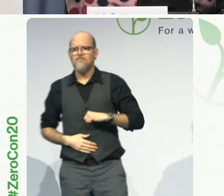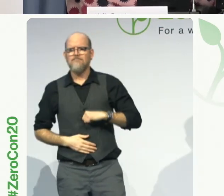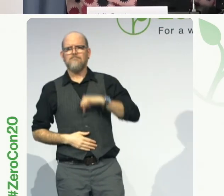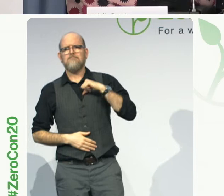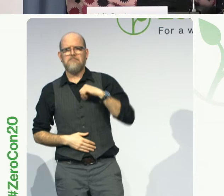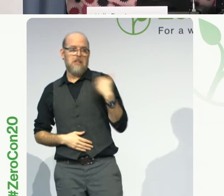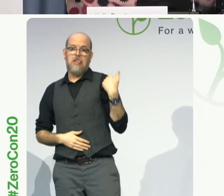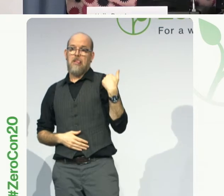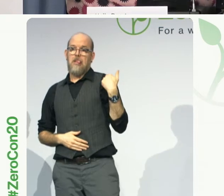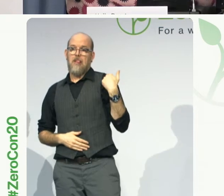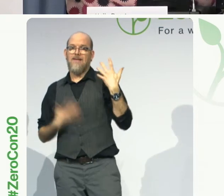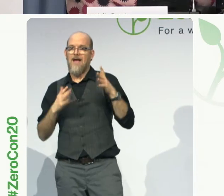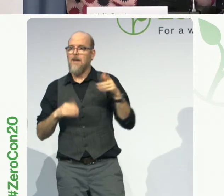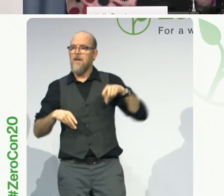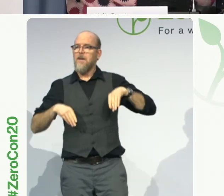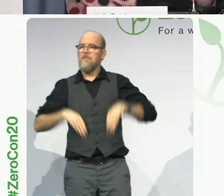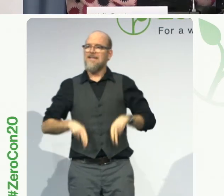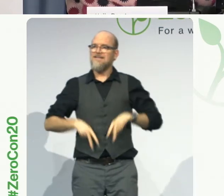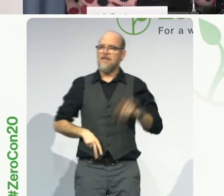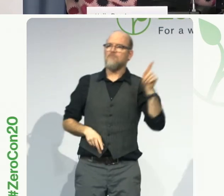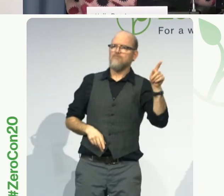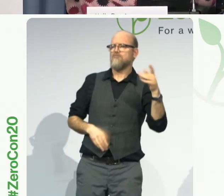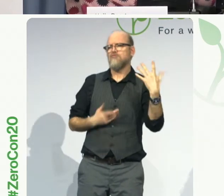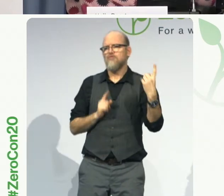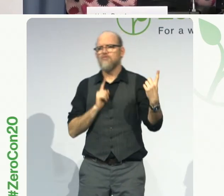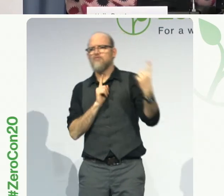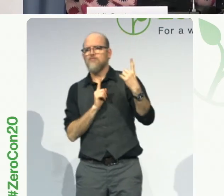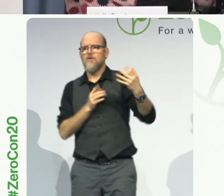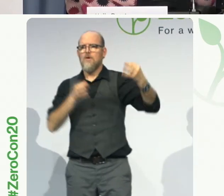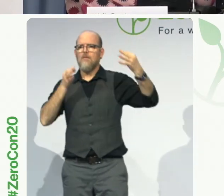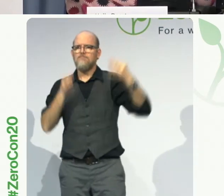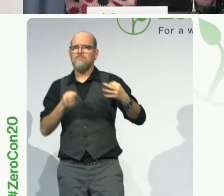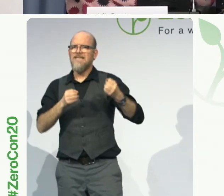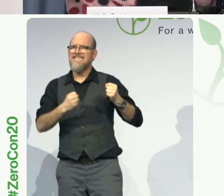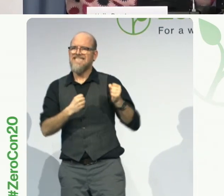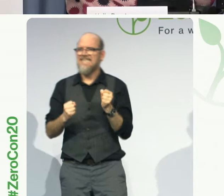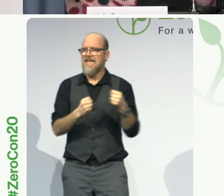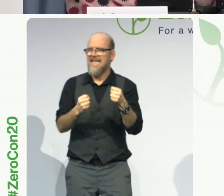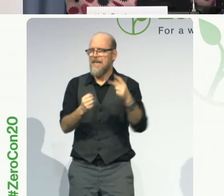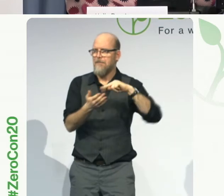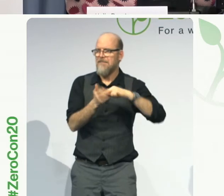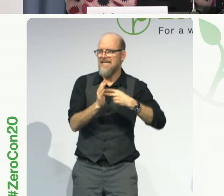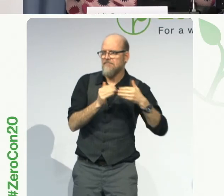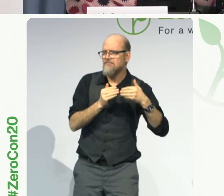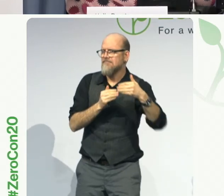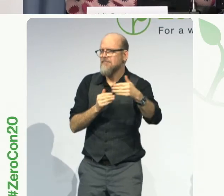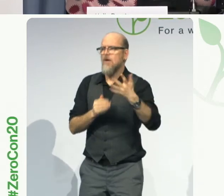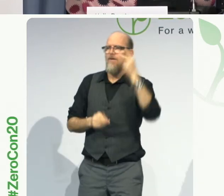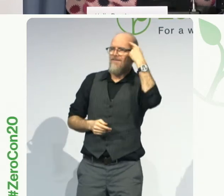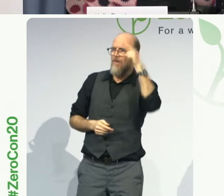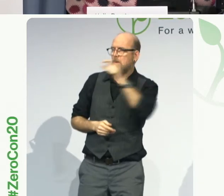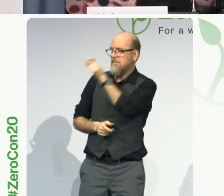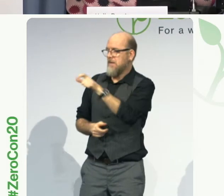the ministry adopted a cross-sector strategy concerning the inclusion of persons with disabilities. It's the first